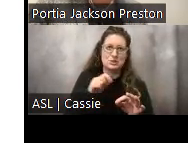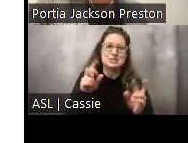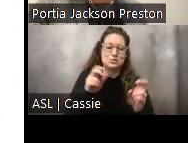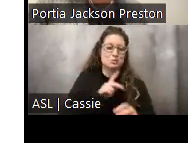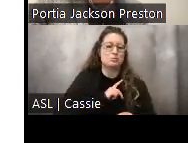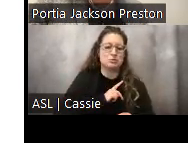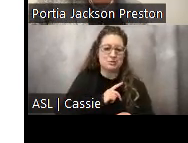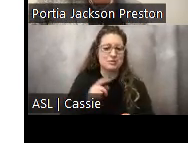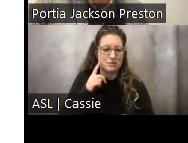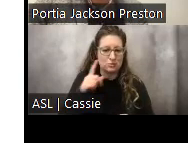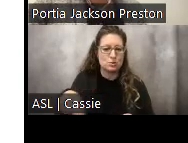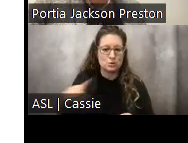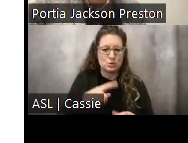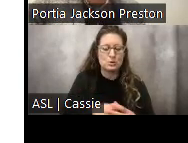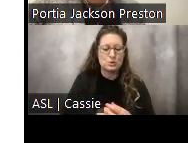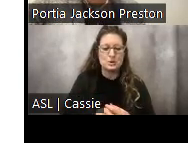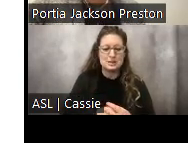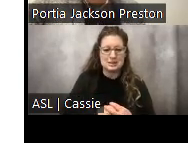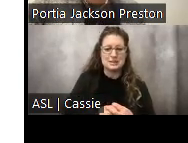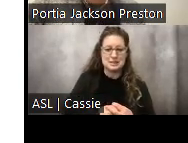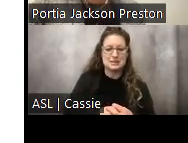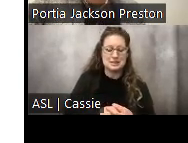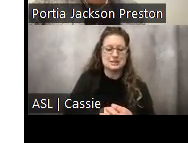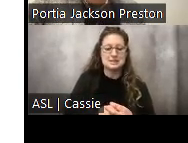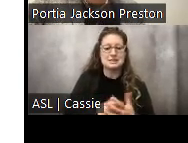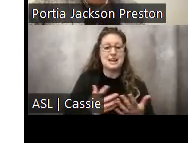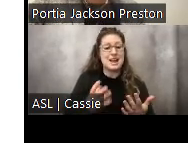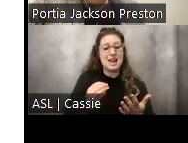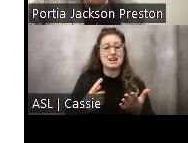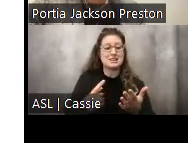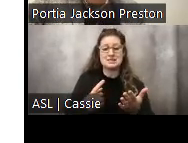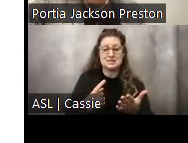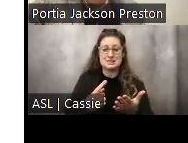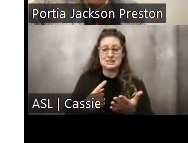times we go to our communities because this is what the